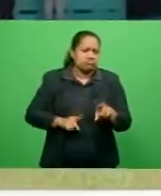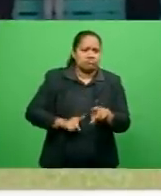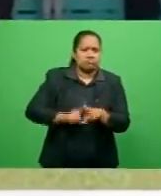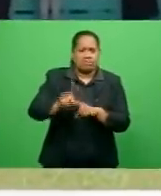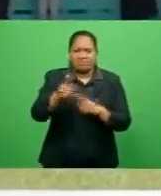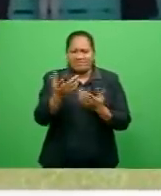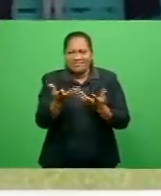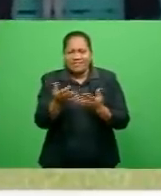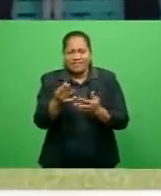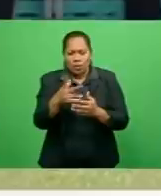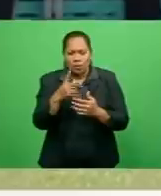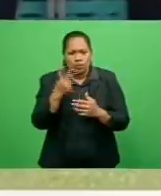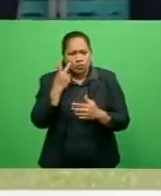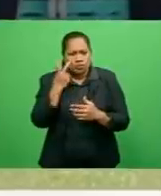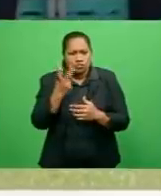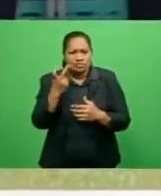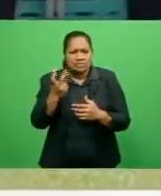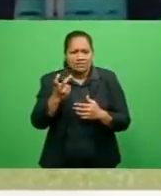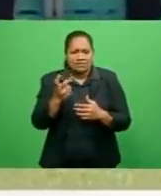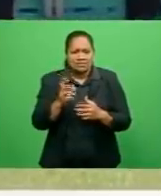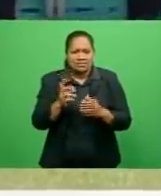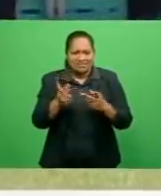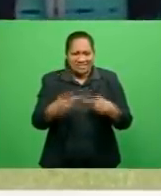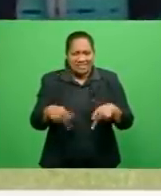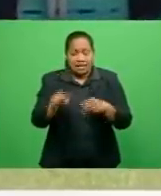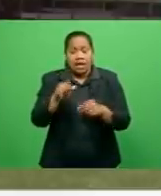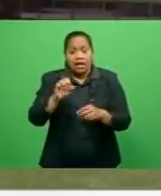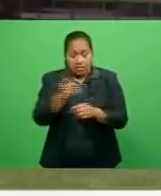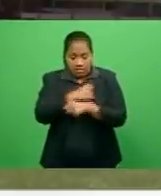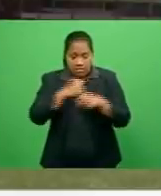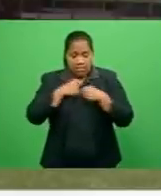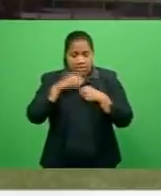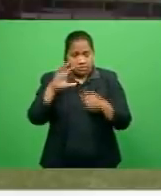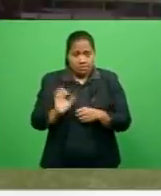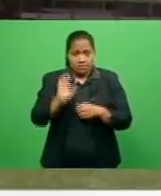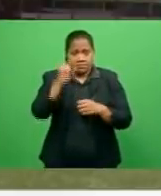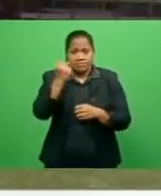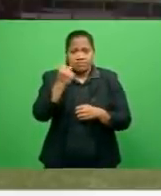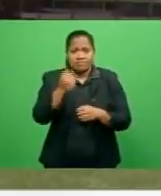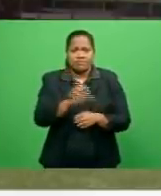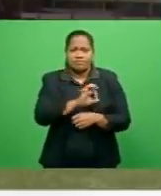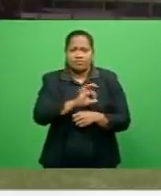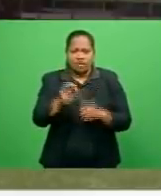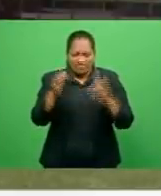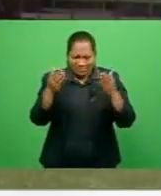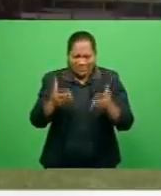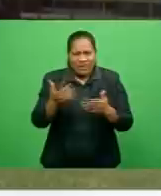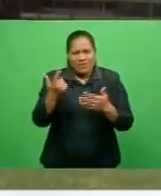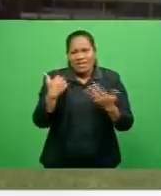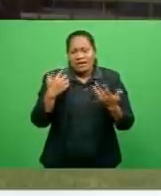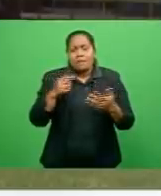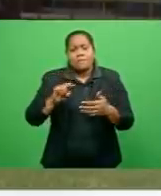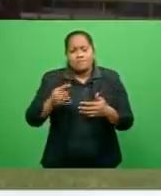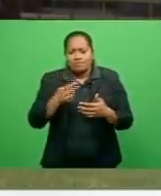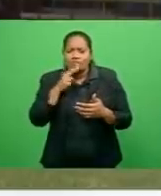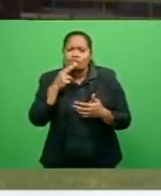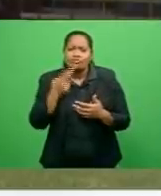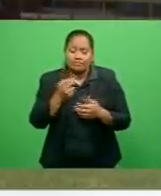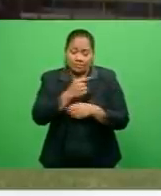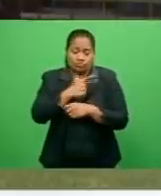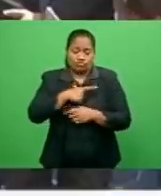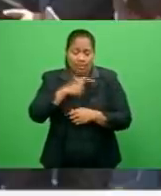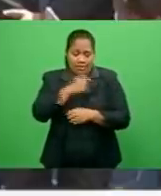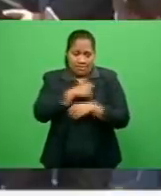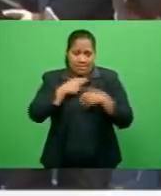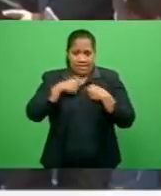destinations. Our success is not owed to luck or chance. It has come because our people,